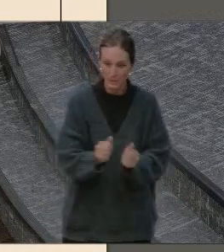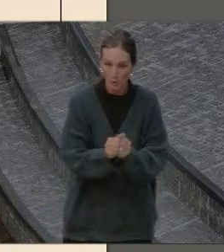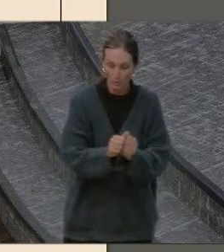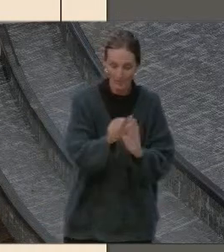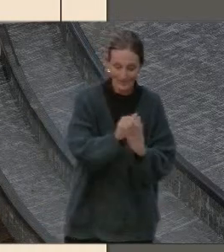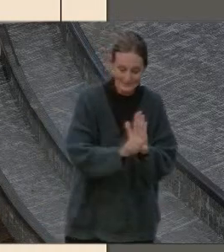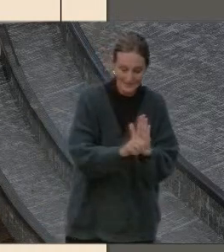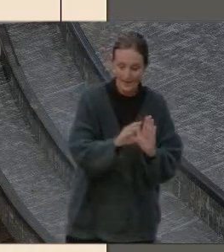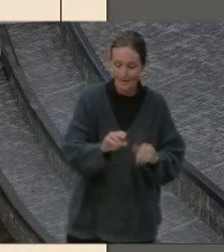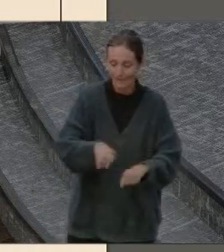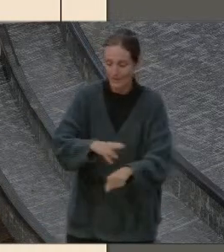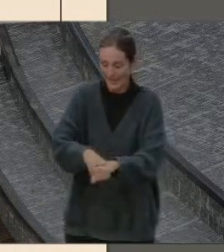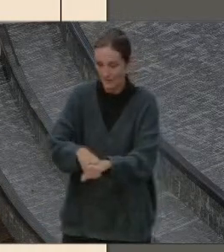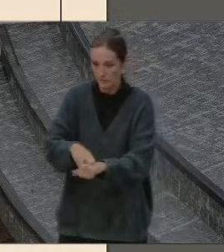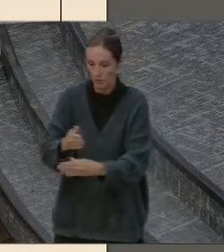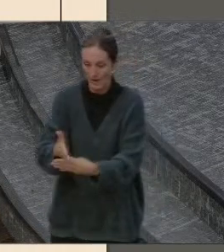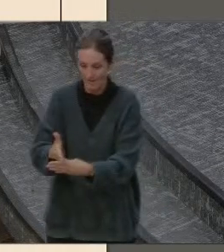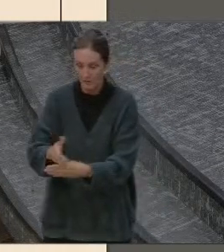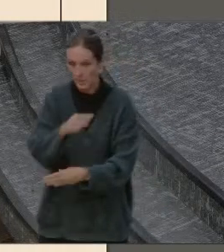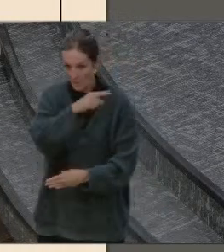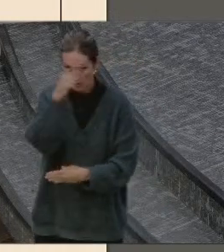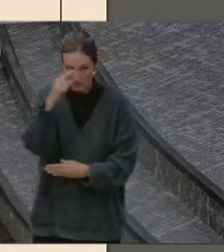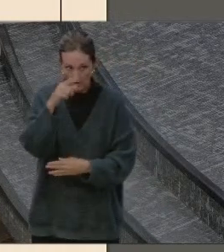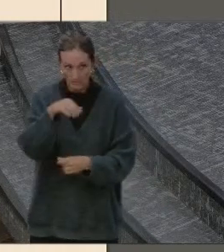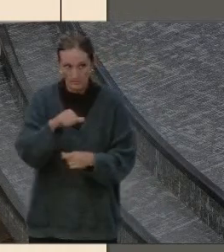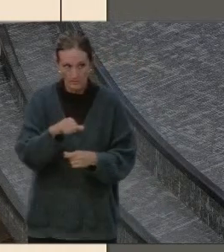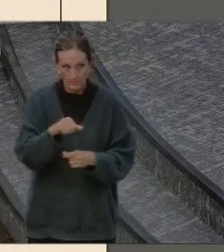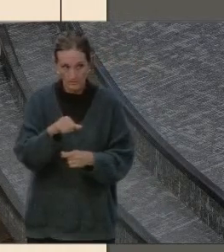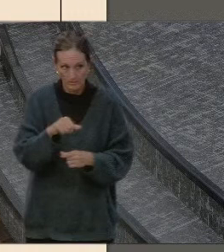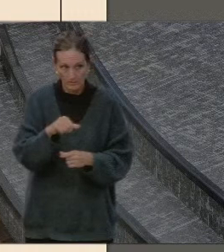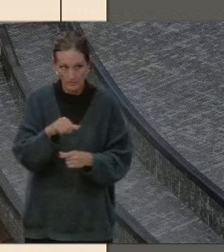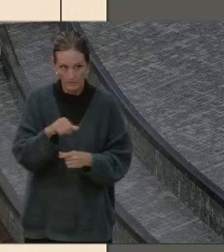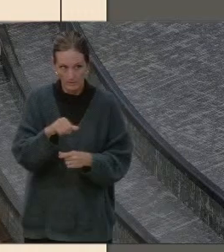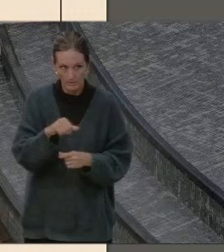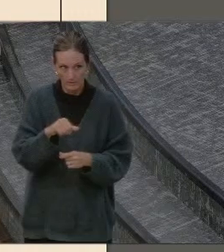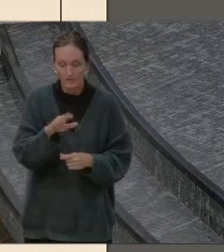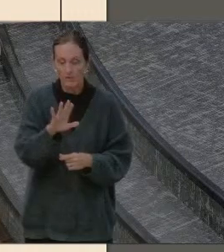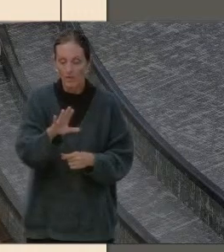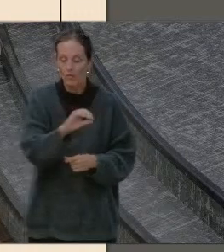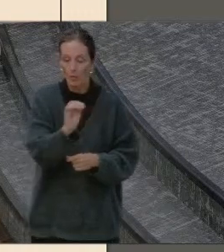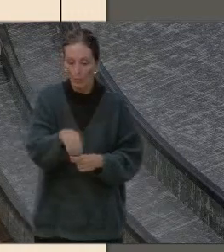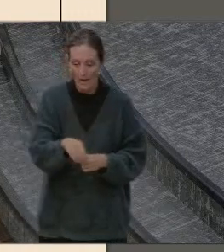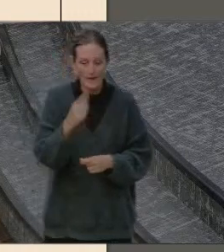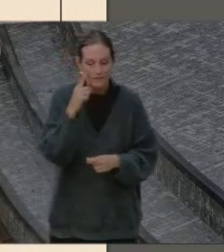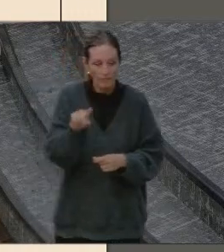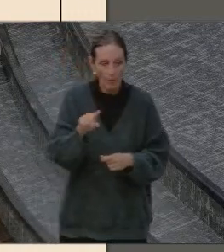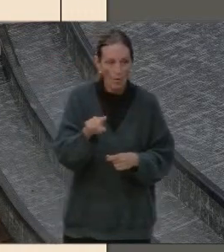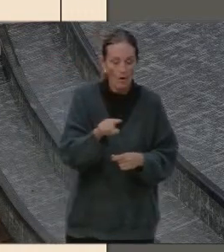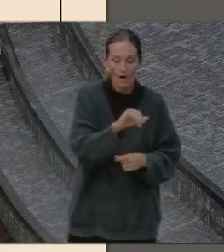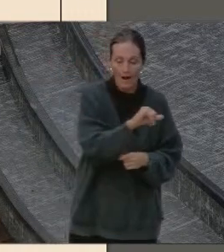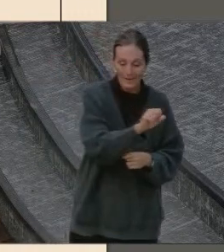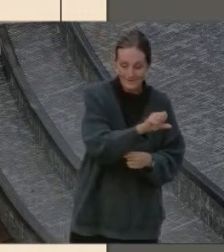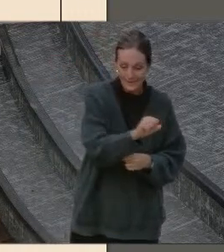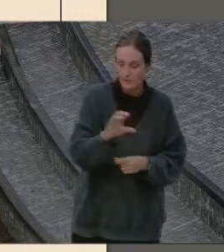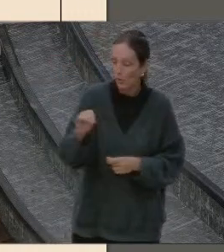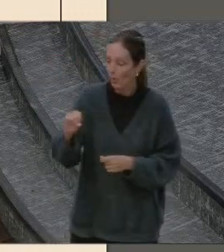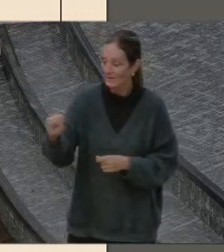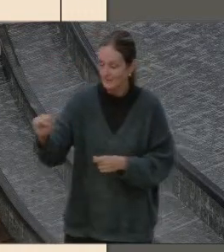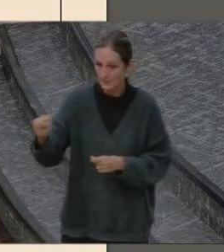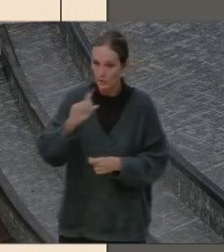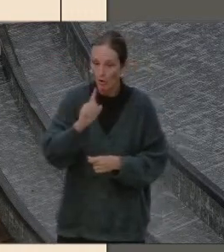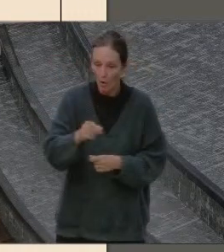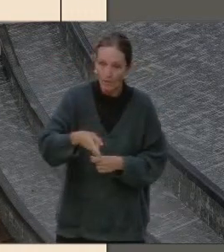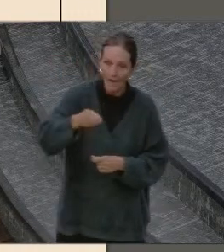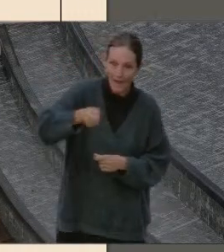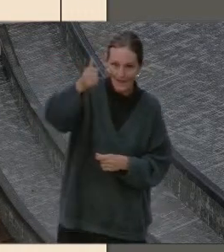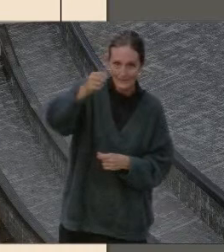national averages, the black rate for both ISS and OSS are the highest of any